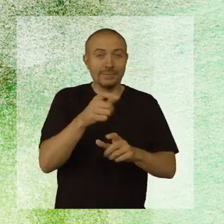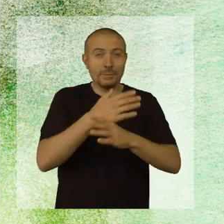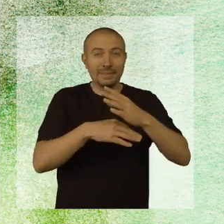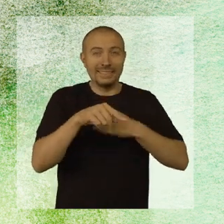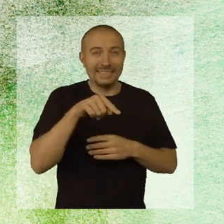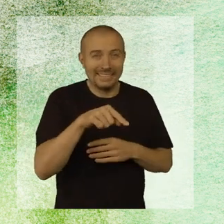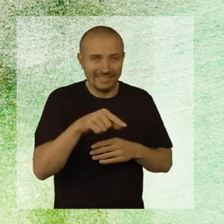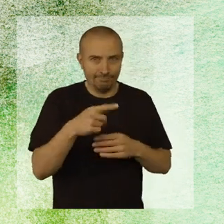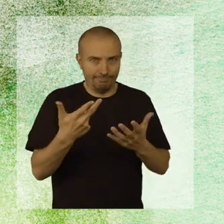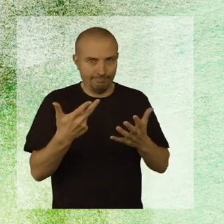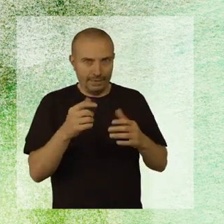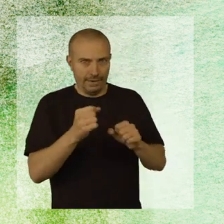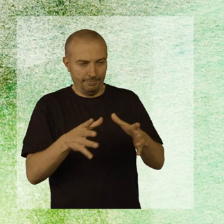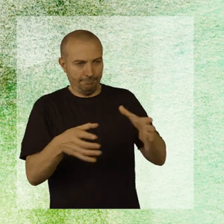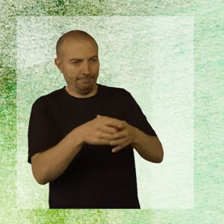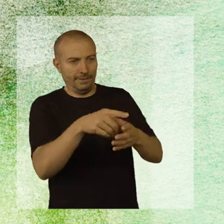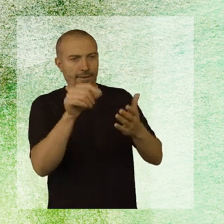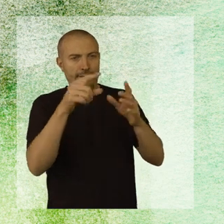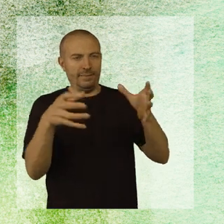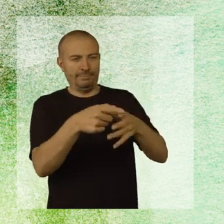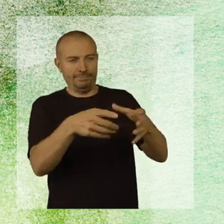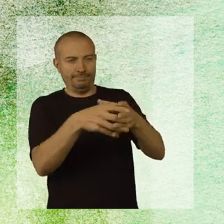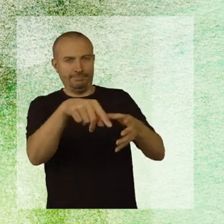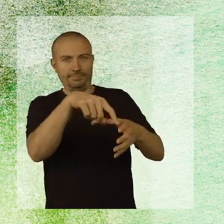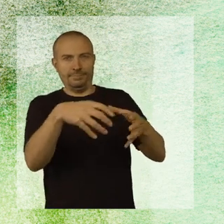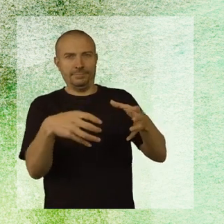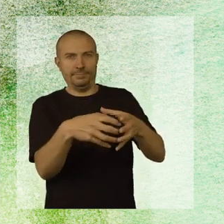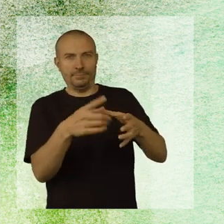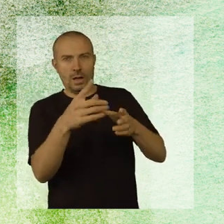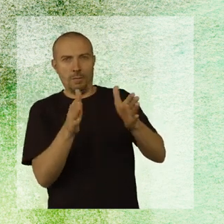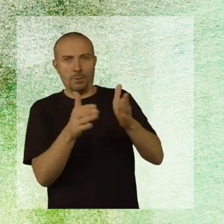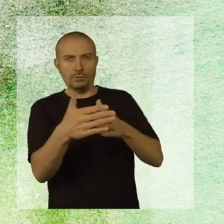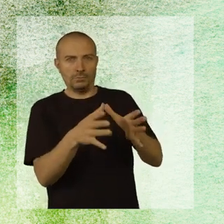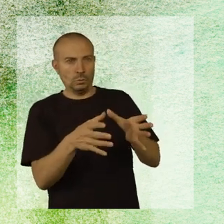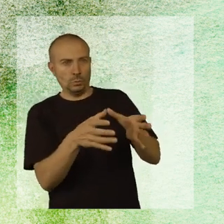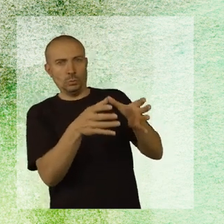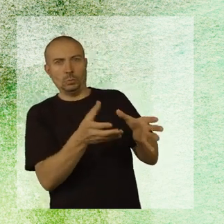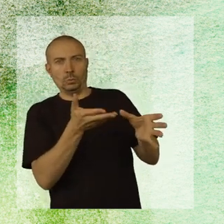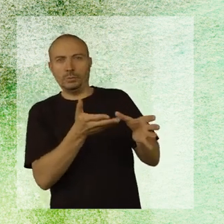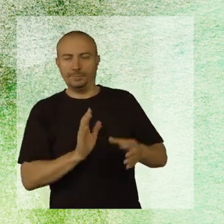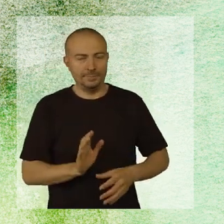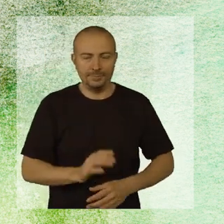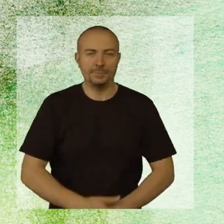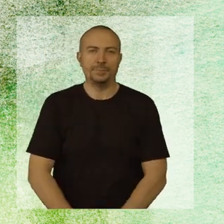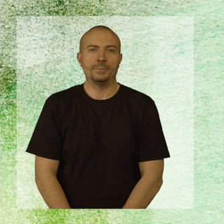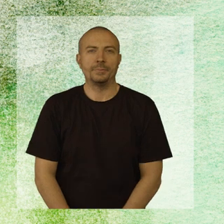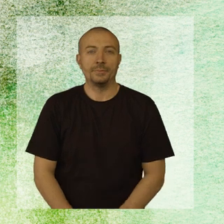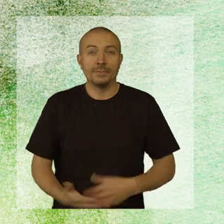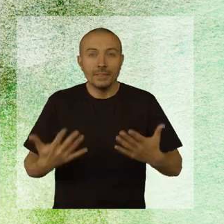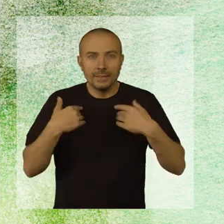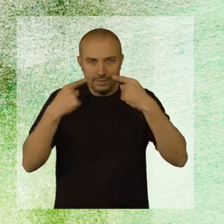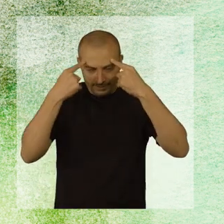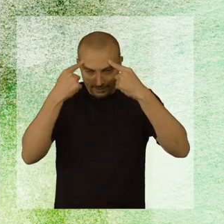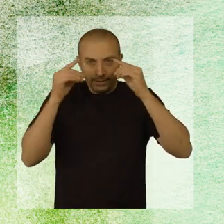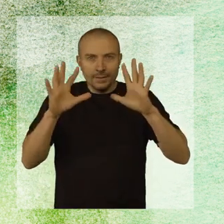impact a person with disabilities, and all those things cannot be framed in a single box of marginalized groups.